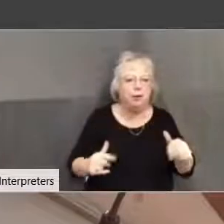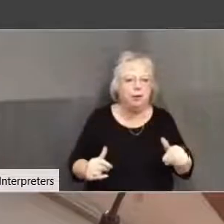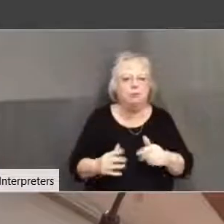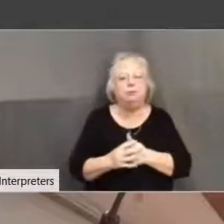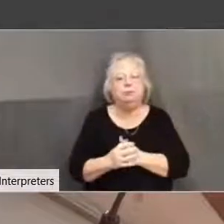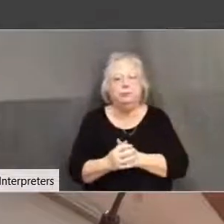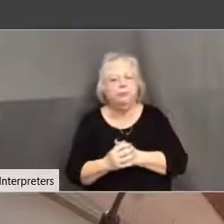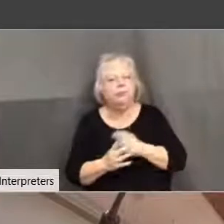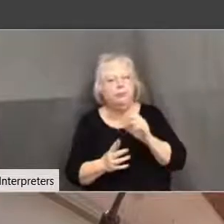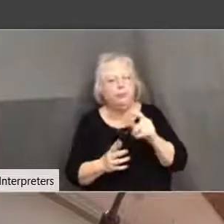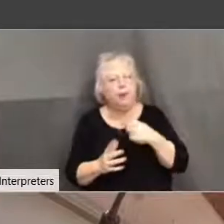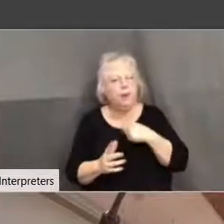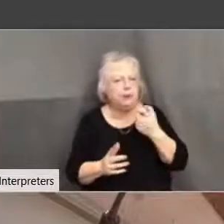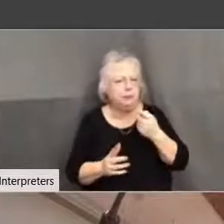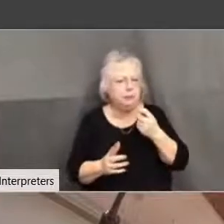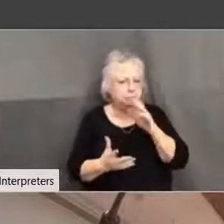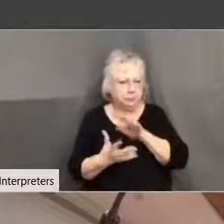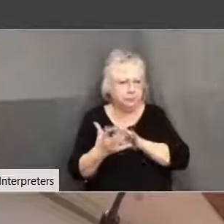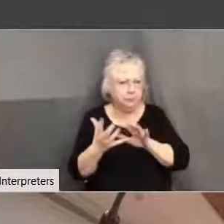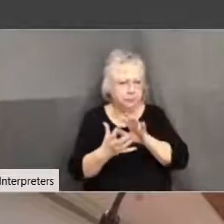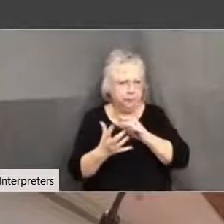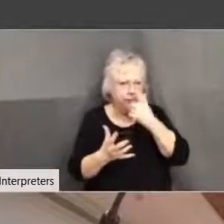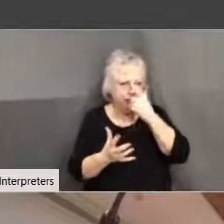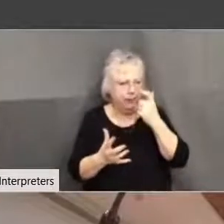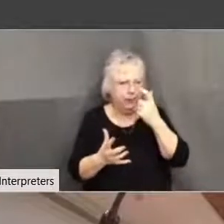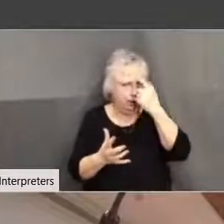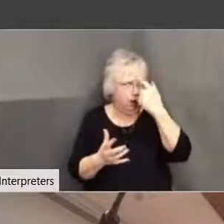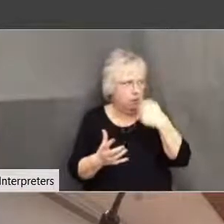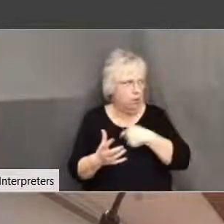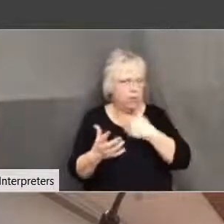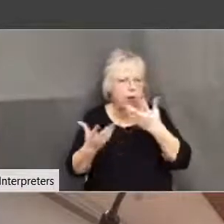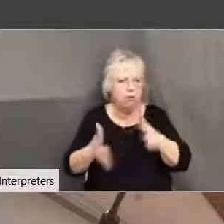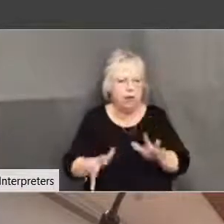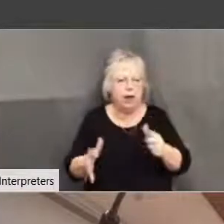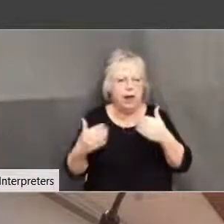I was a little bit confused because I thought we already had